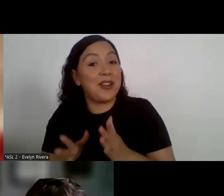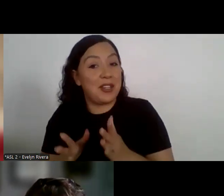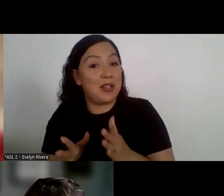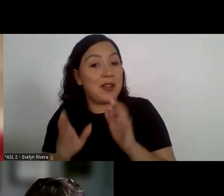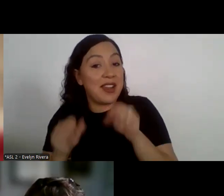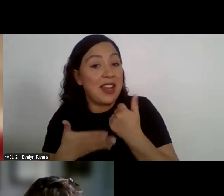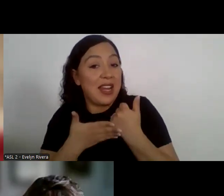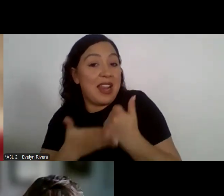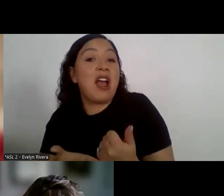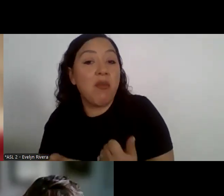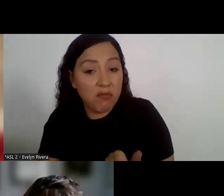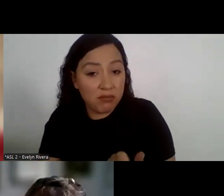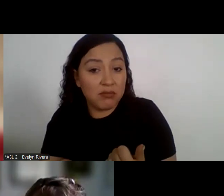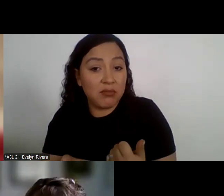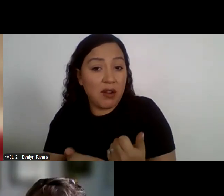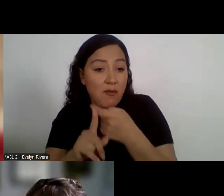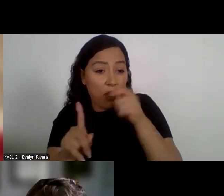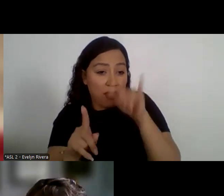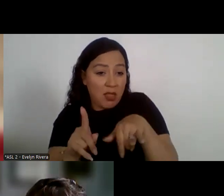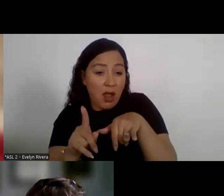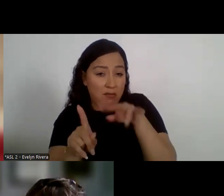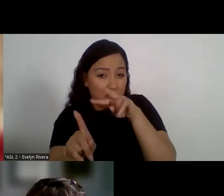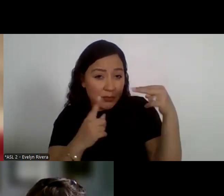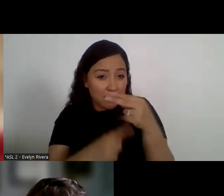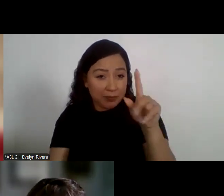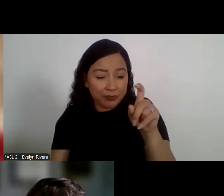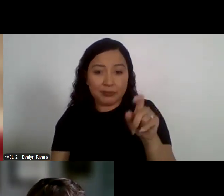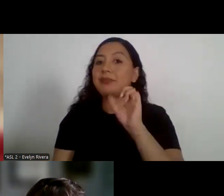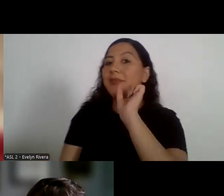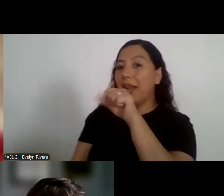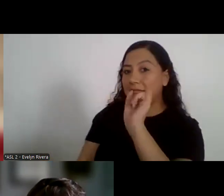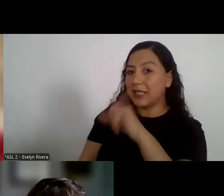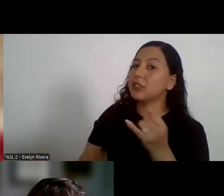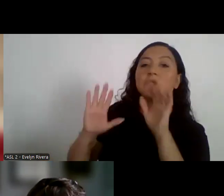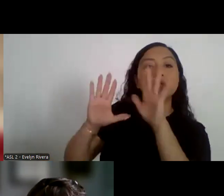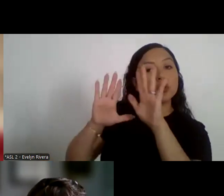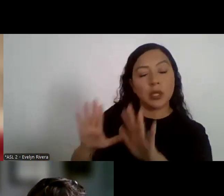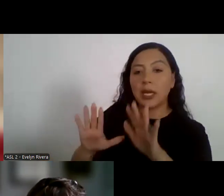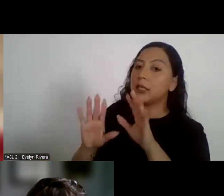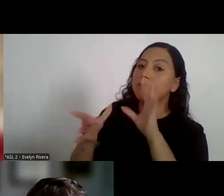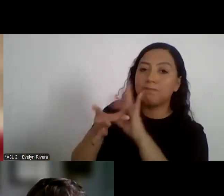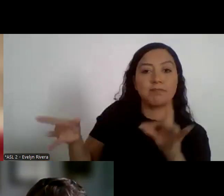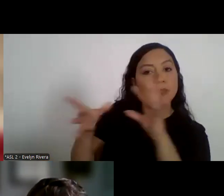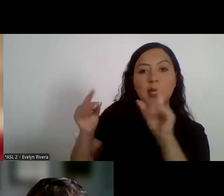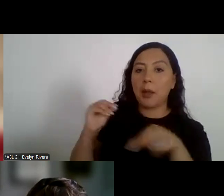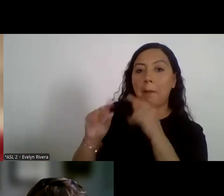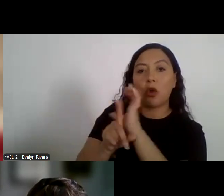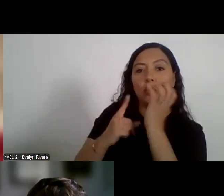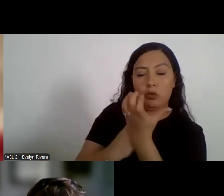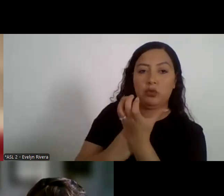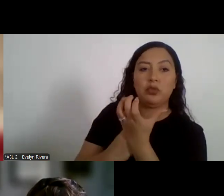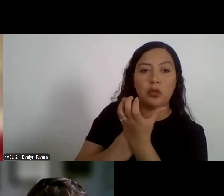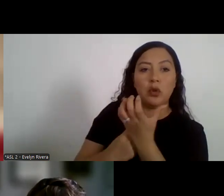that perspective. Yeah, it's such an important, comment about culture. And